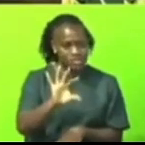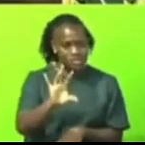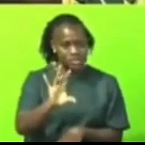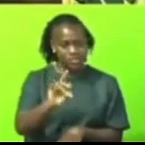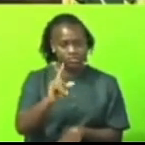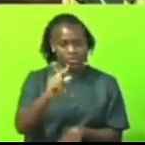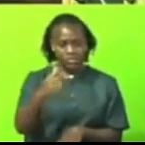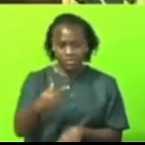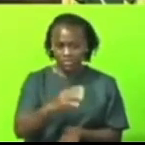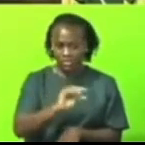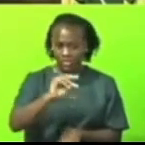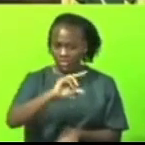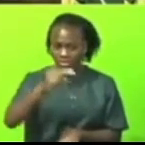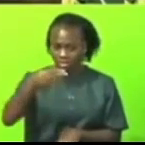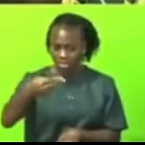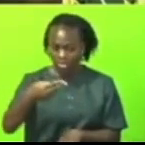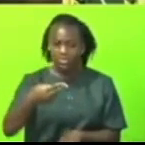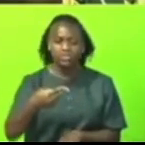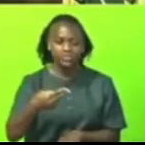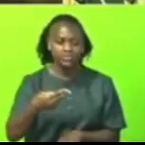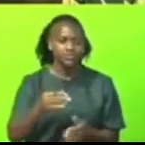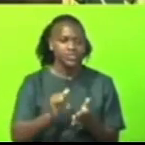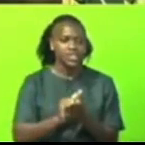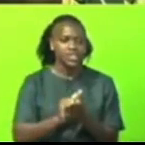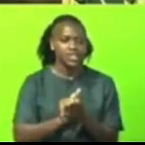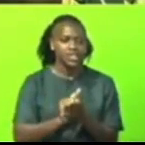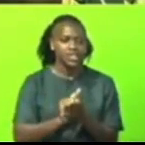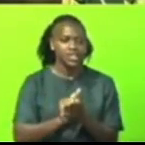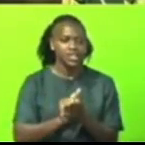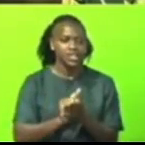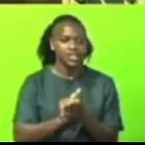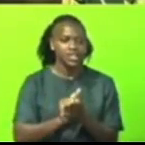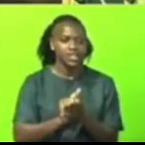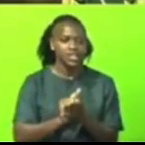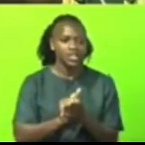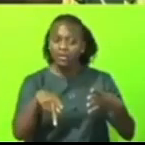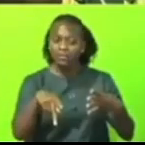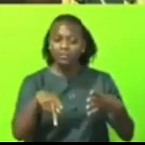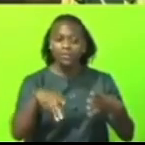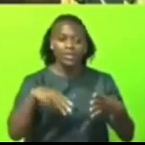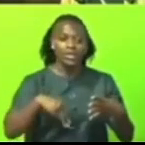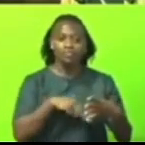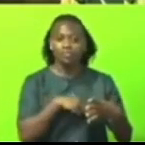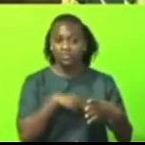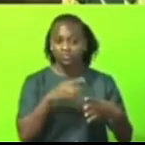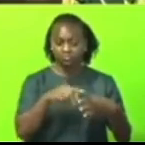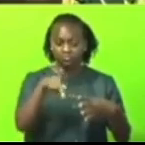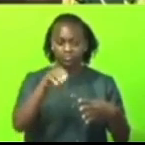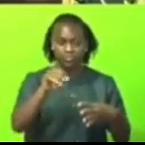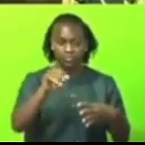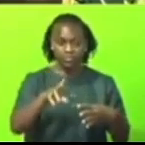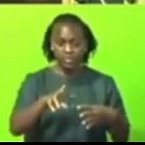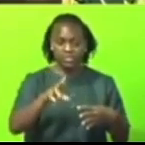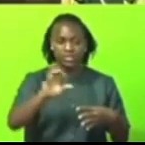that decision Mr Speaker applies to all four ex-members of parliament namely honorable Peter quaka